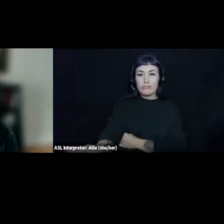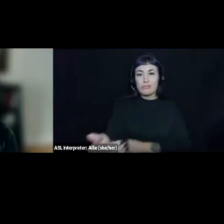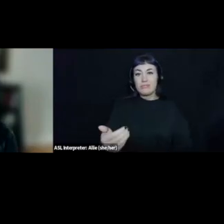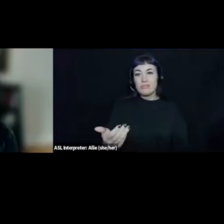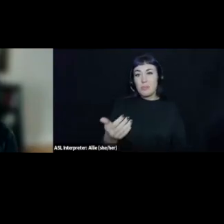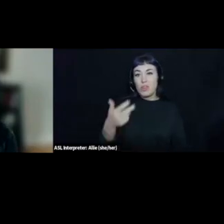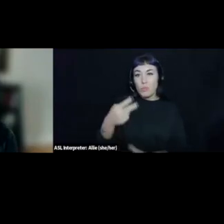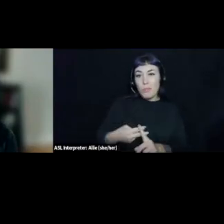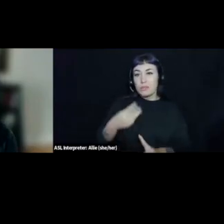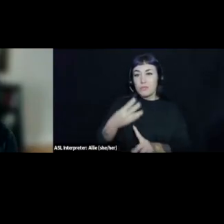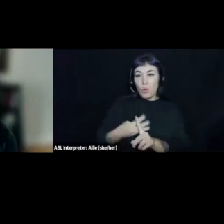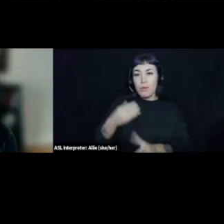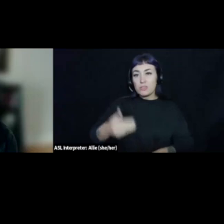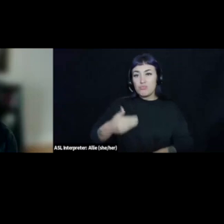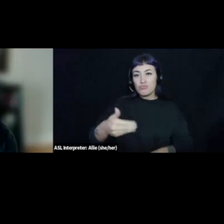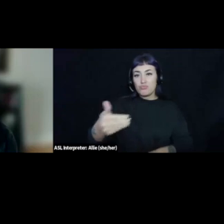4 months, maybe.